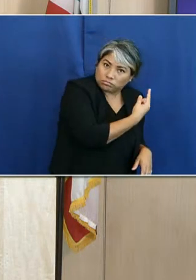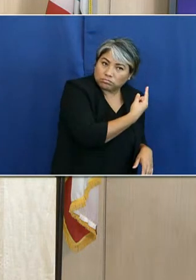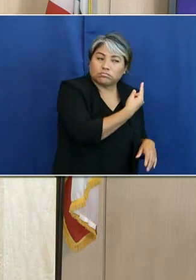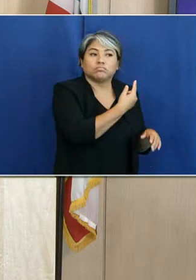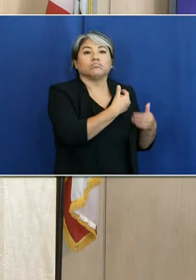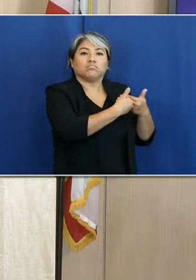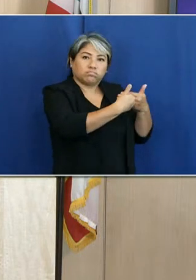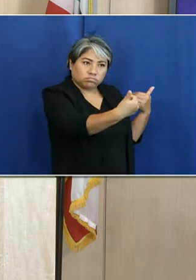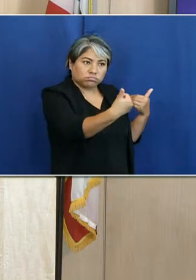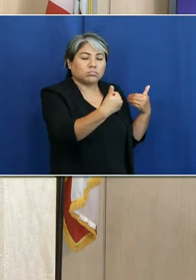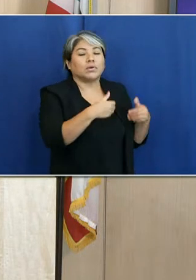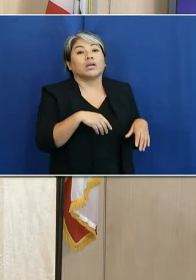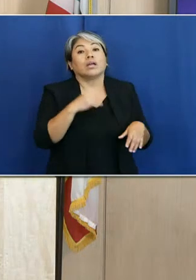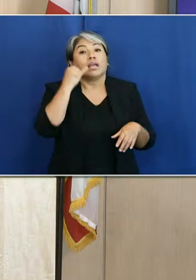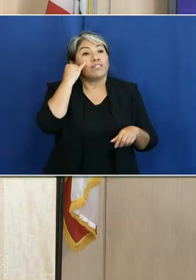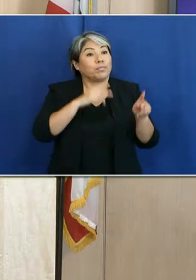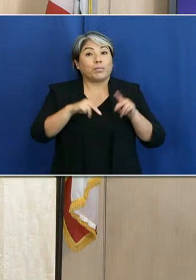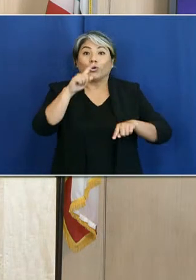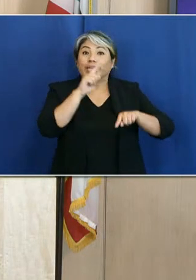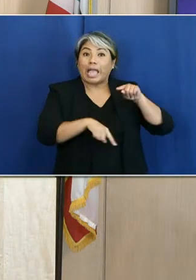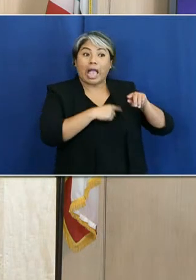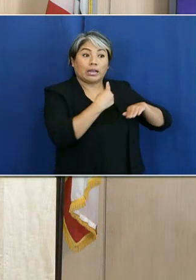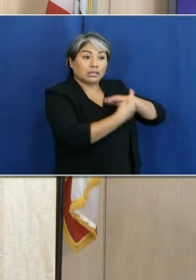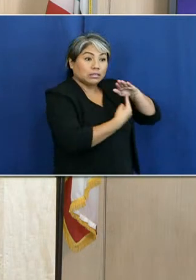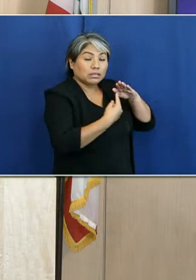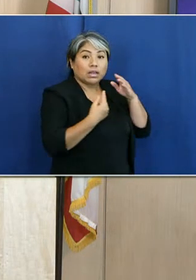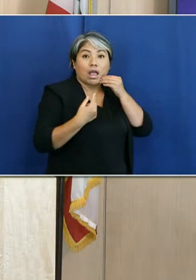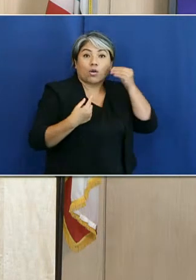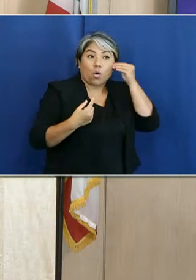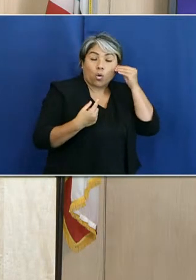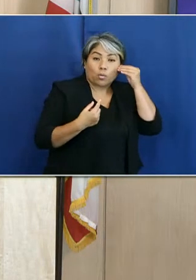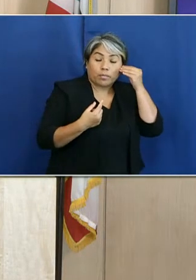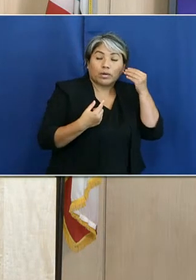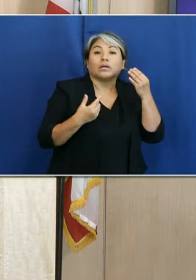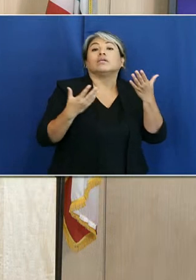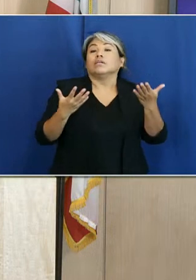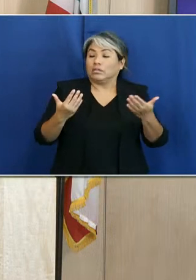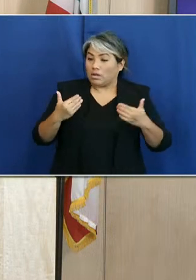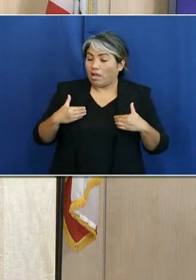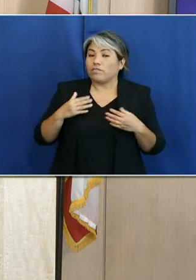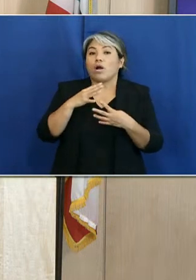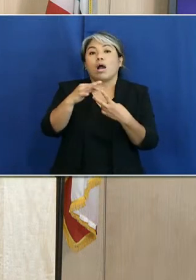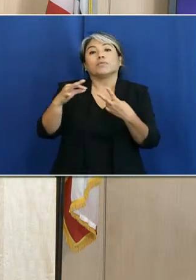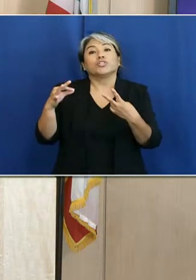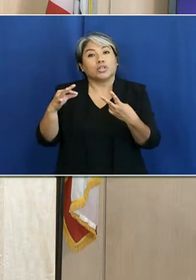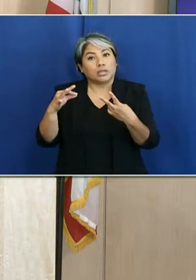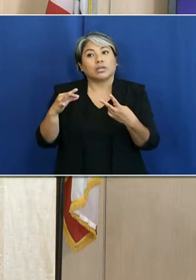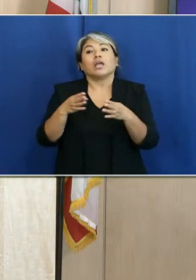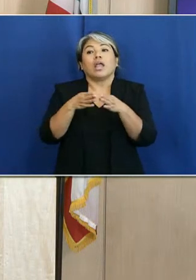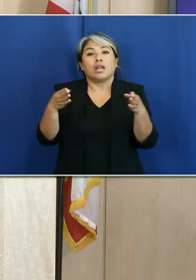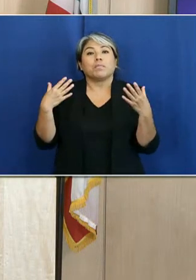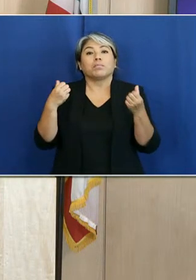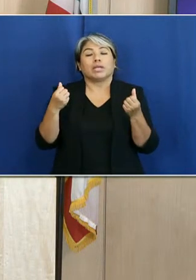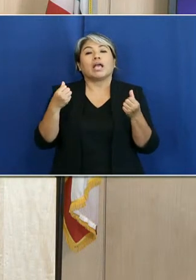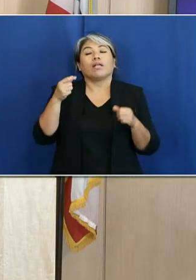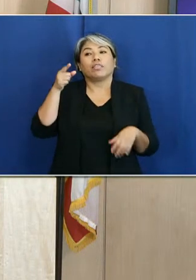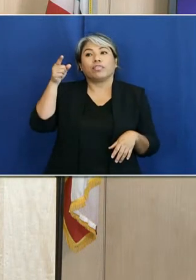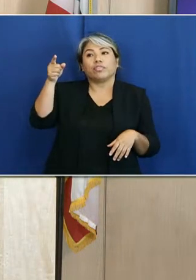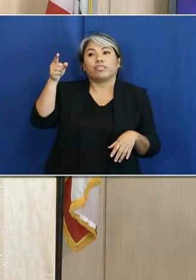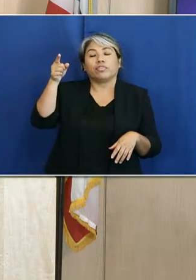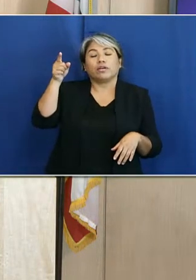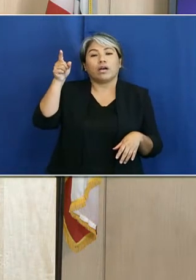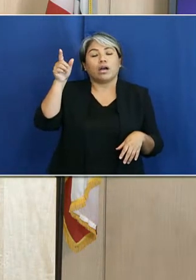and if individuals cannot isolate at home, they have the option of isolating in our public health